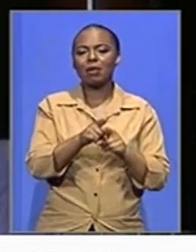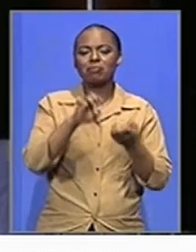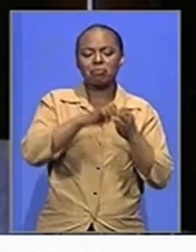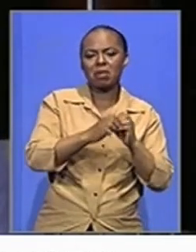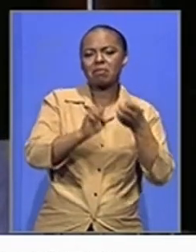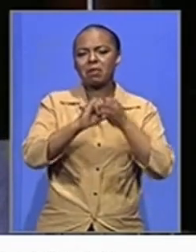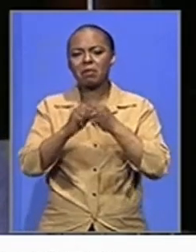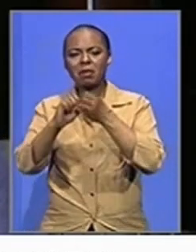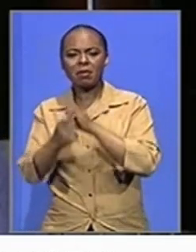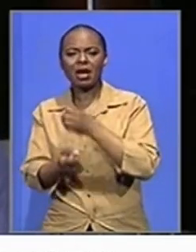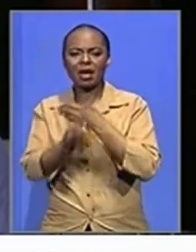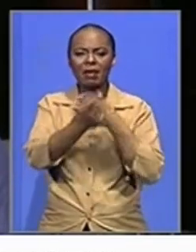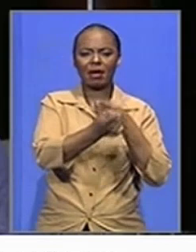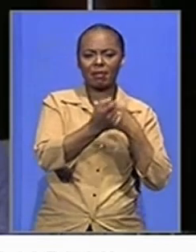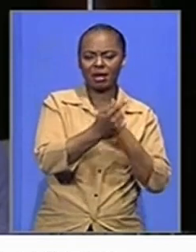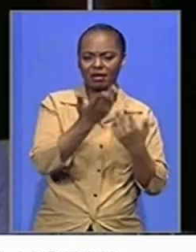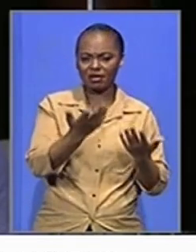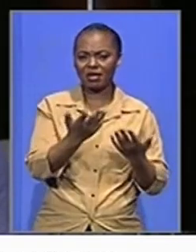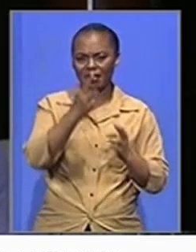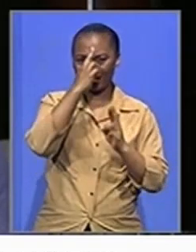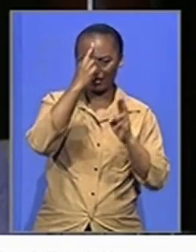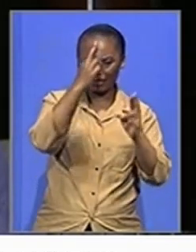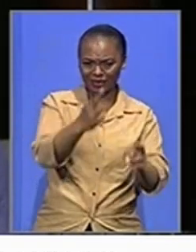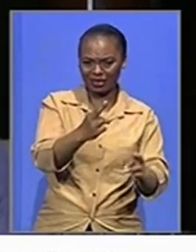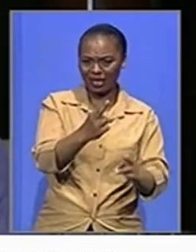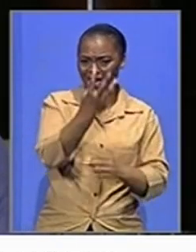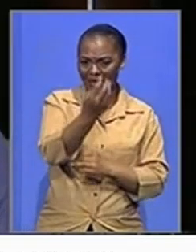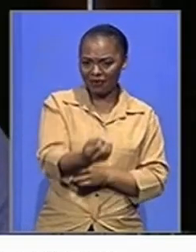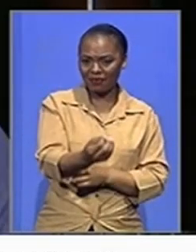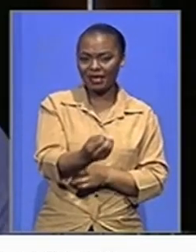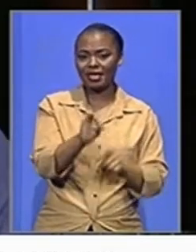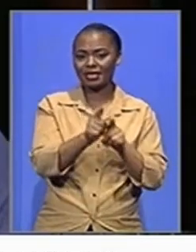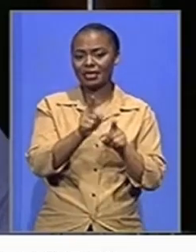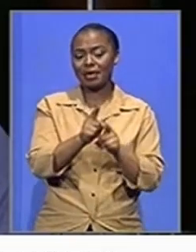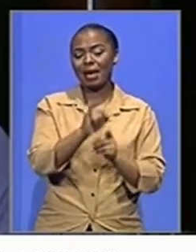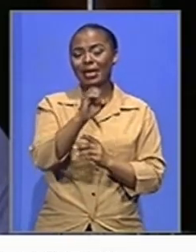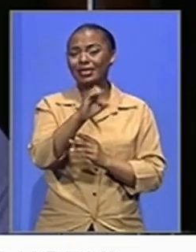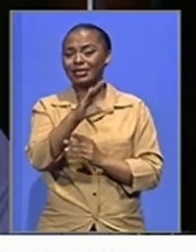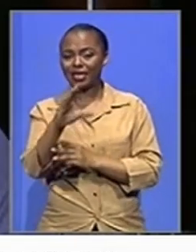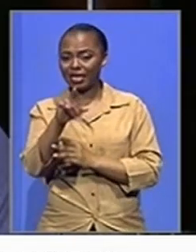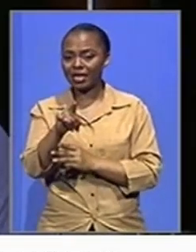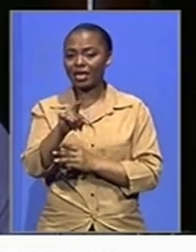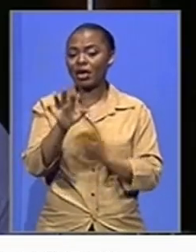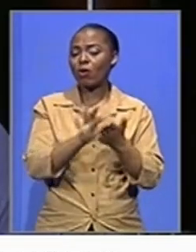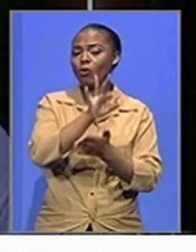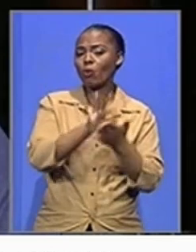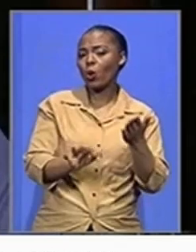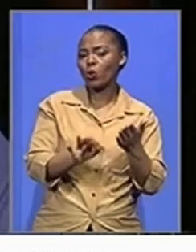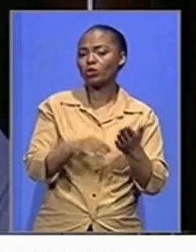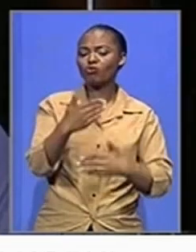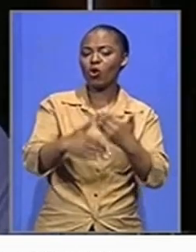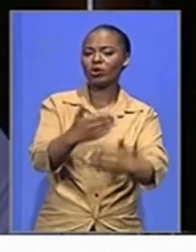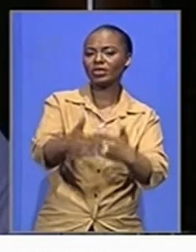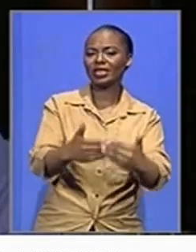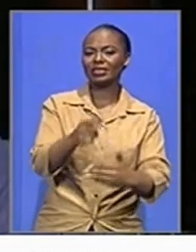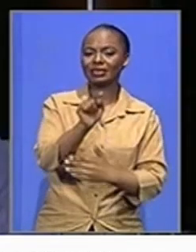reflecta integrity, di reflecta legitimacy ya ditlhopho, especially on the part ya IEC. The cases tsona